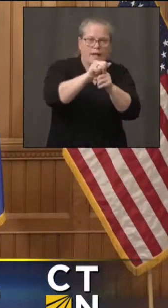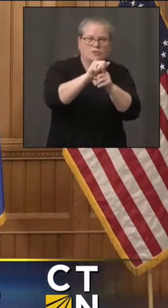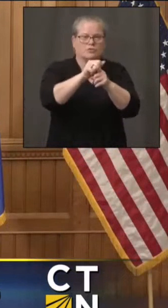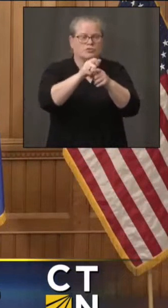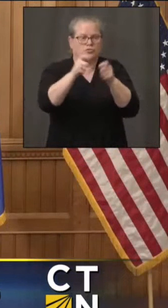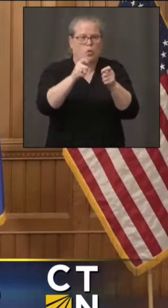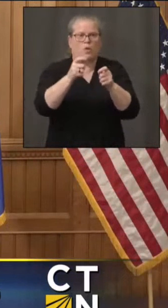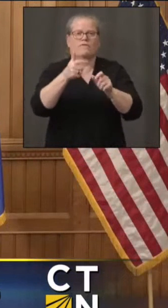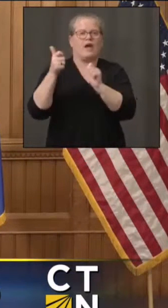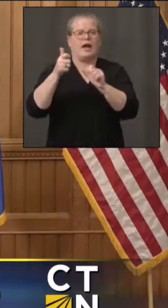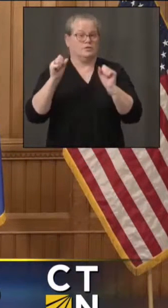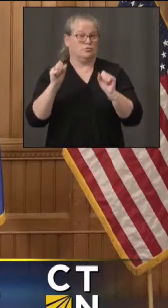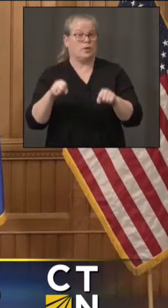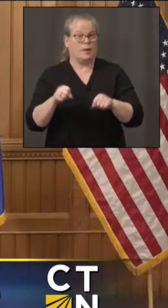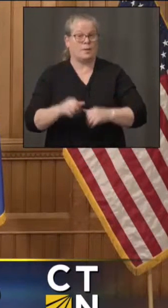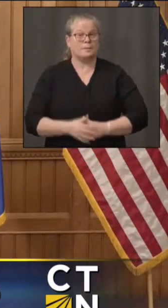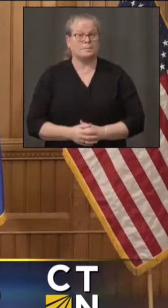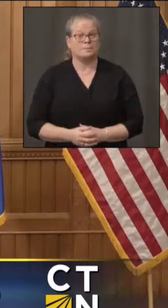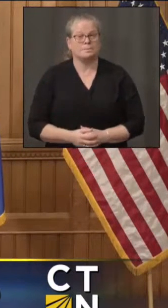Hearst, Connecticut Media.